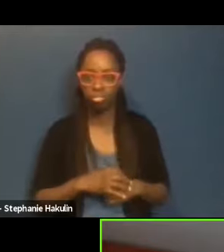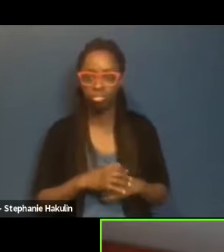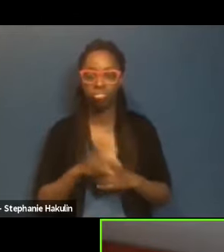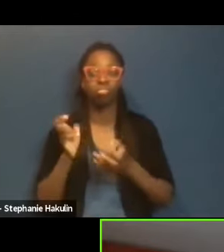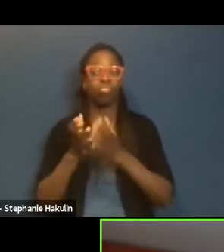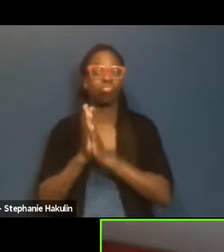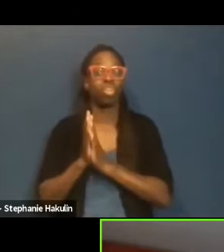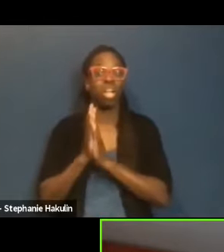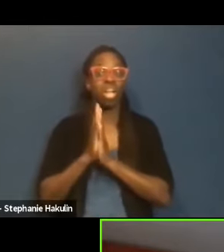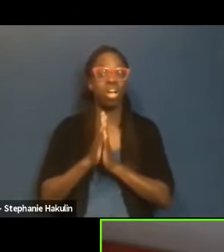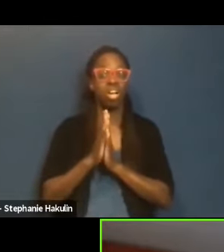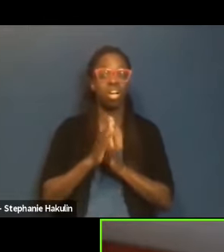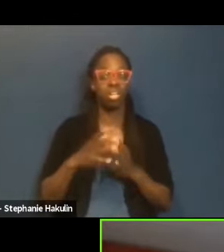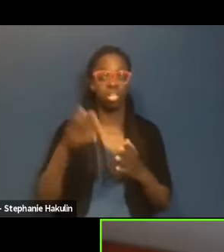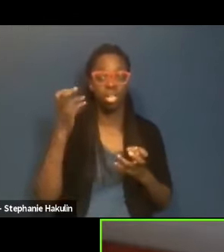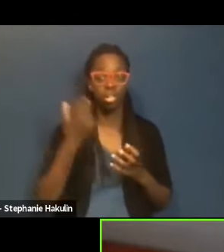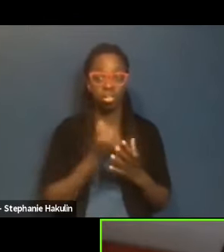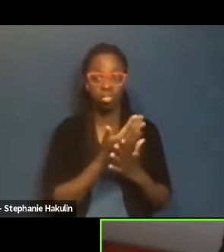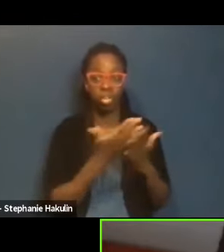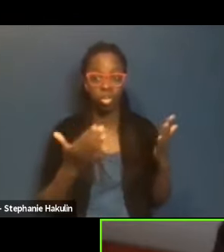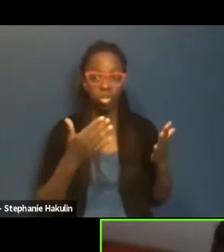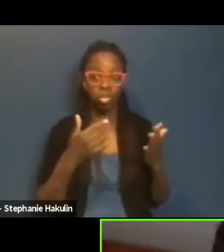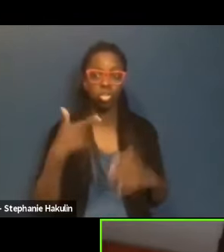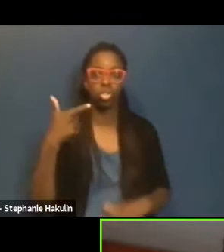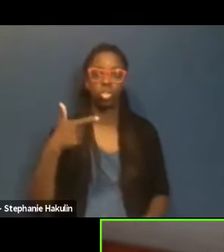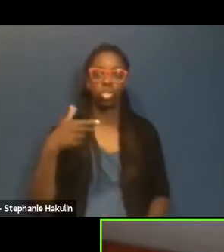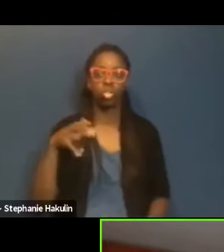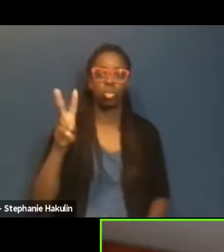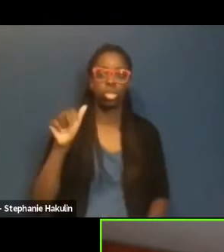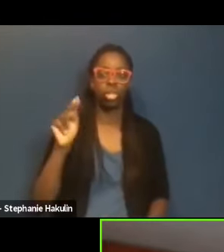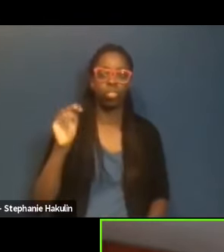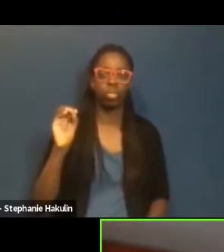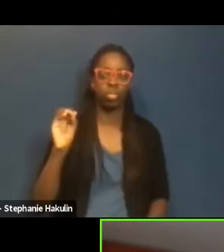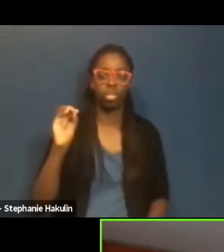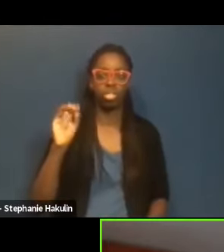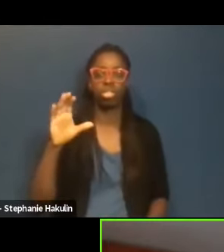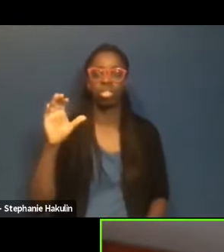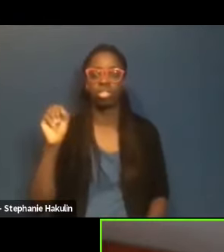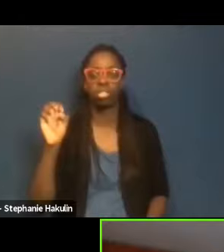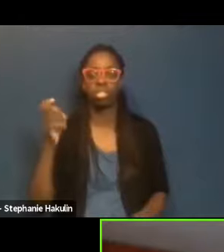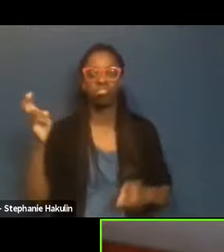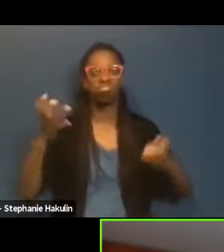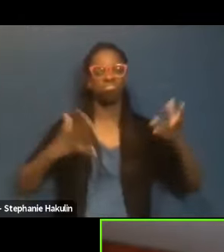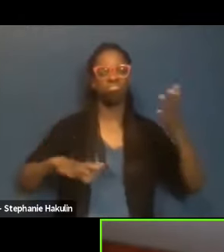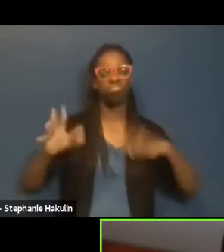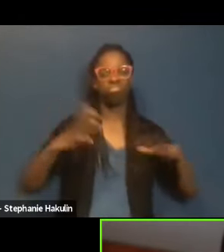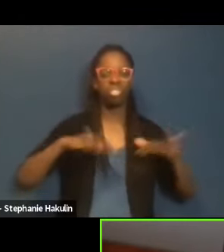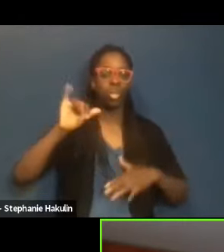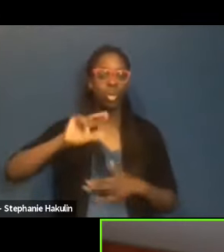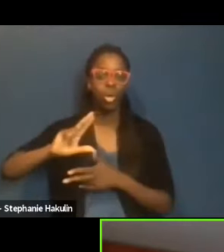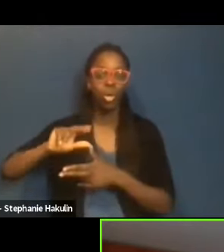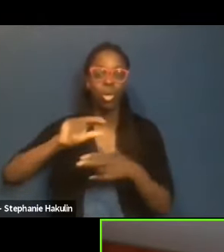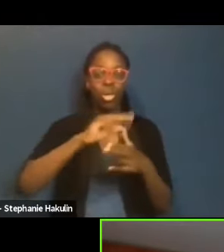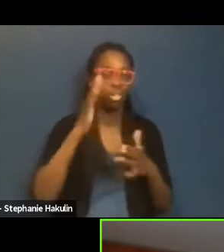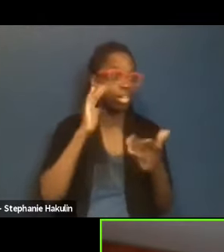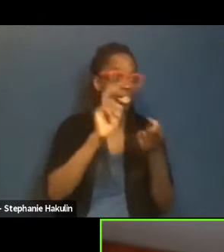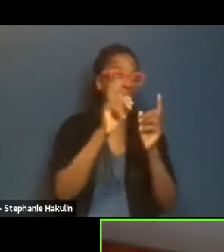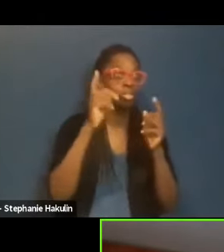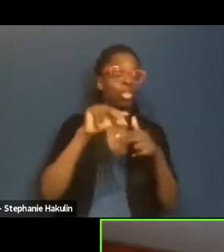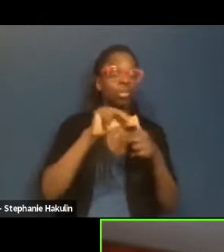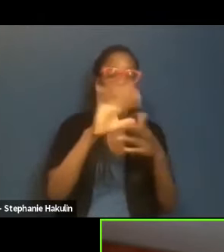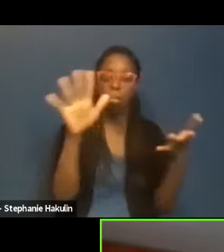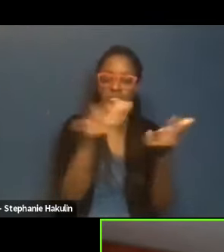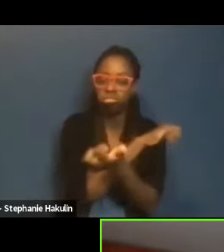olla, disguised as the huracan that changes everything. The ninth day, el día de